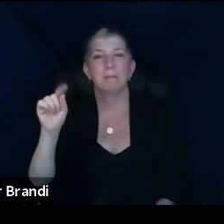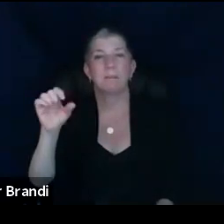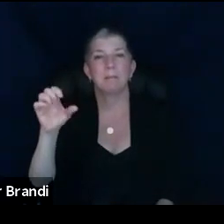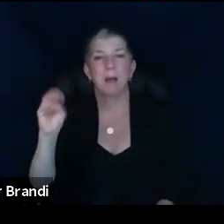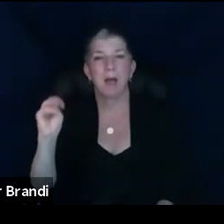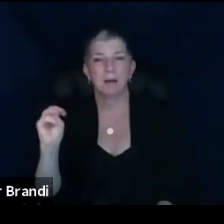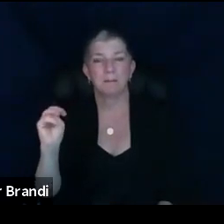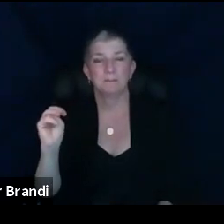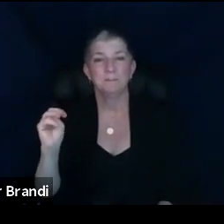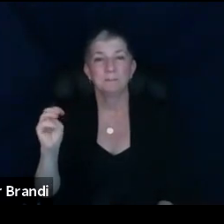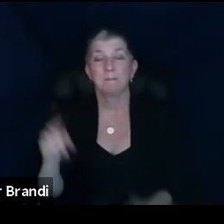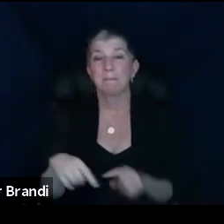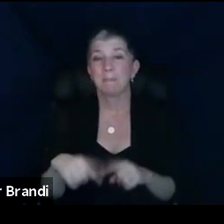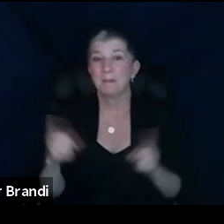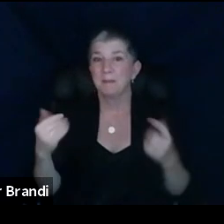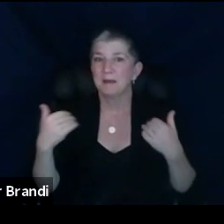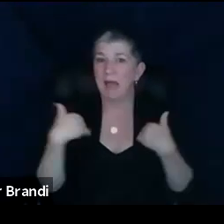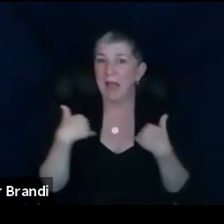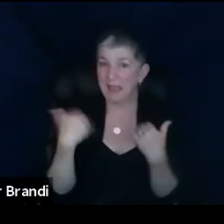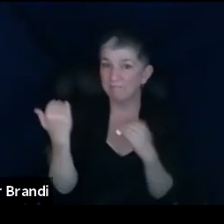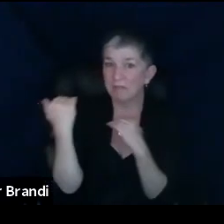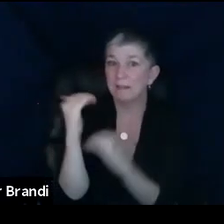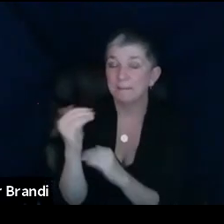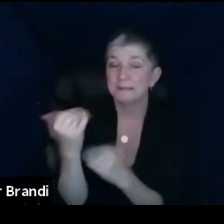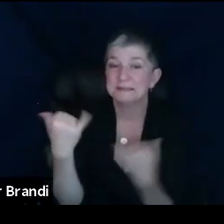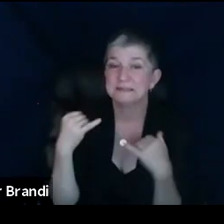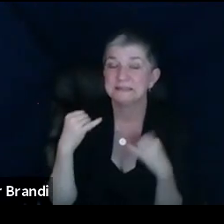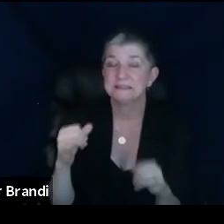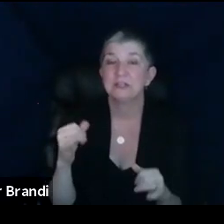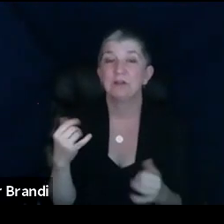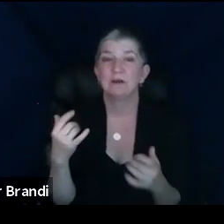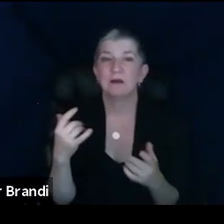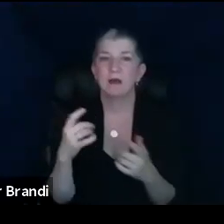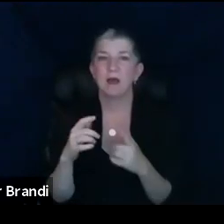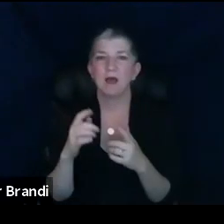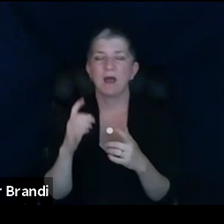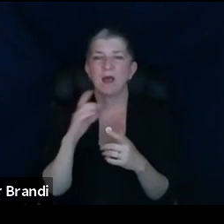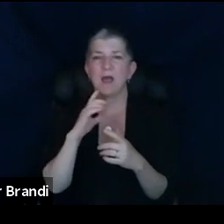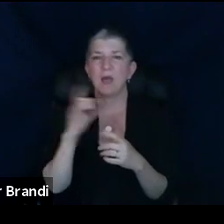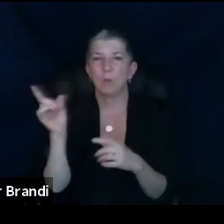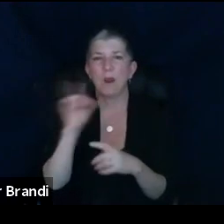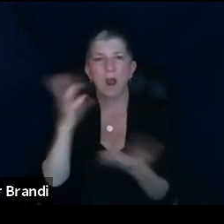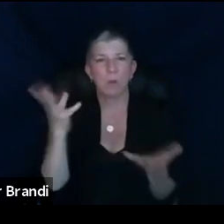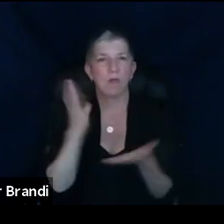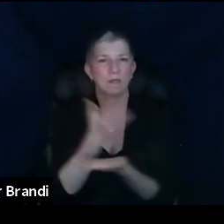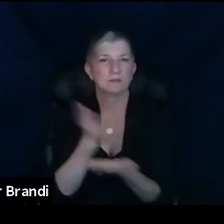you know, as the bottom, I have limits, and this is how far I want things to go. I